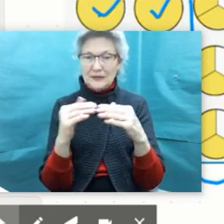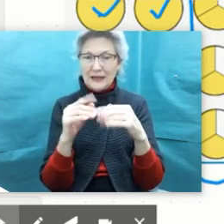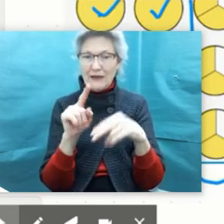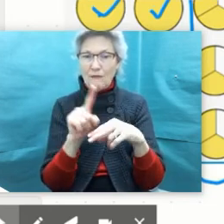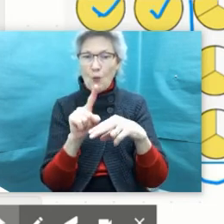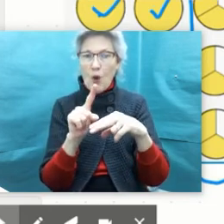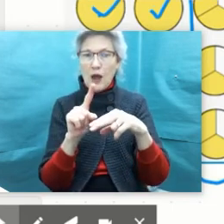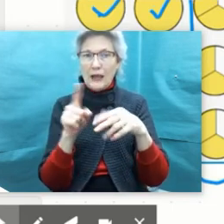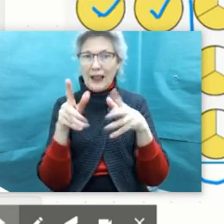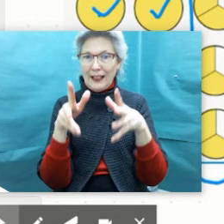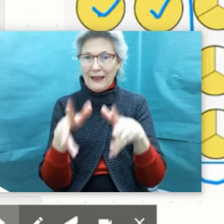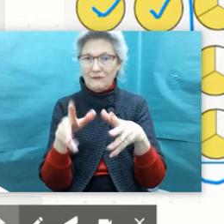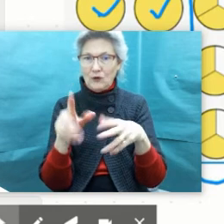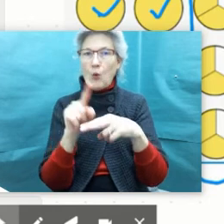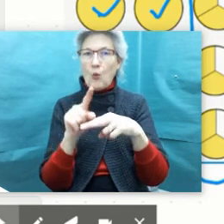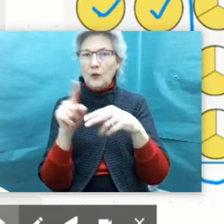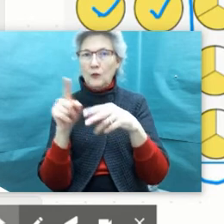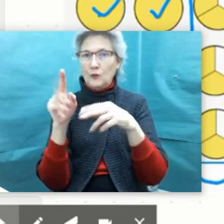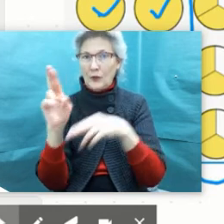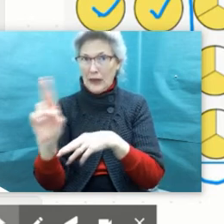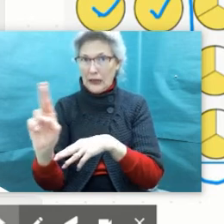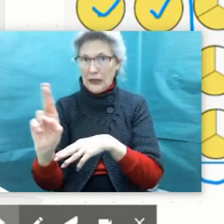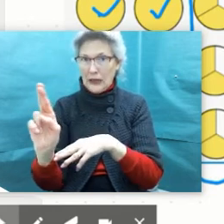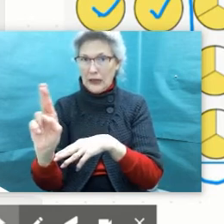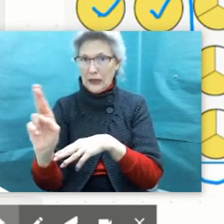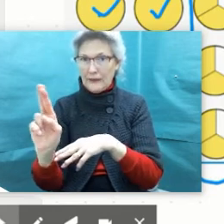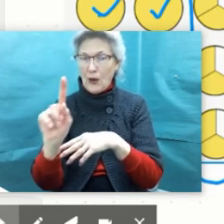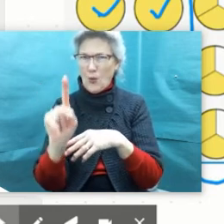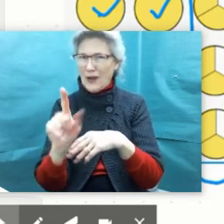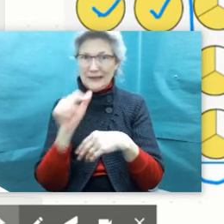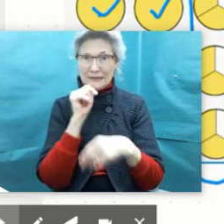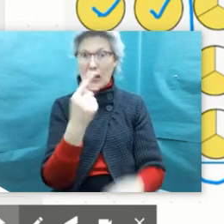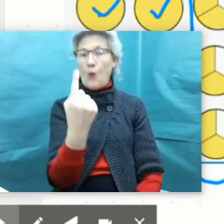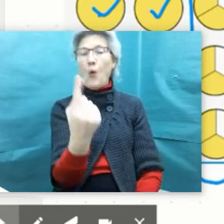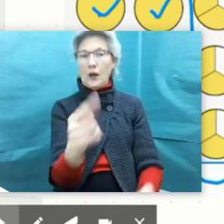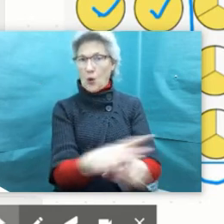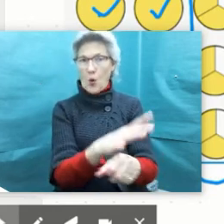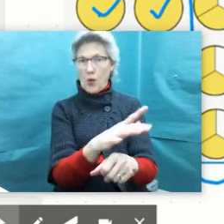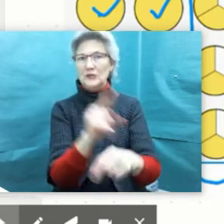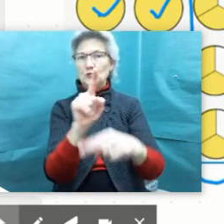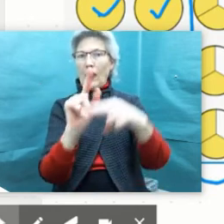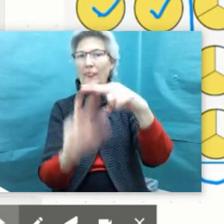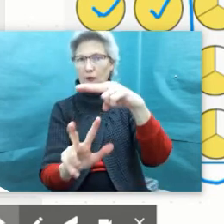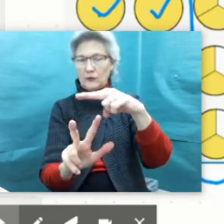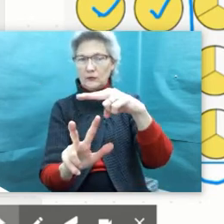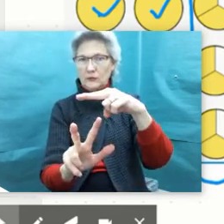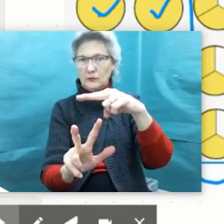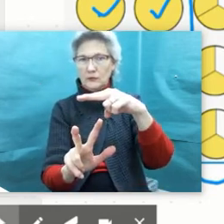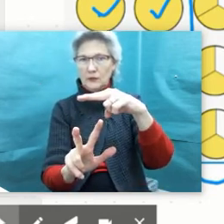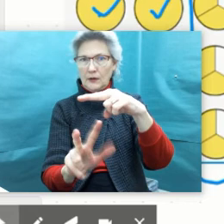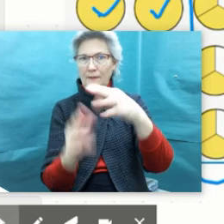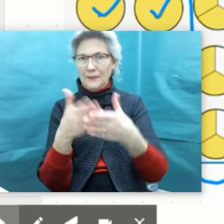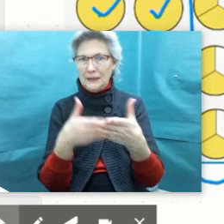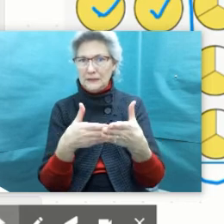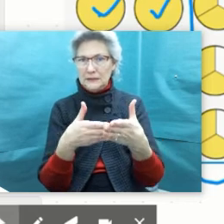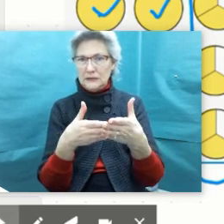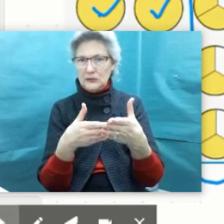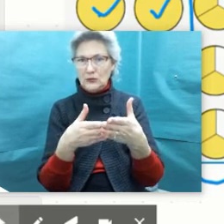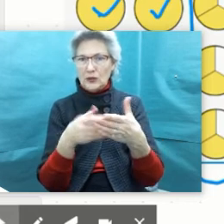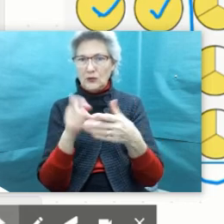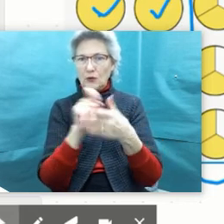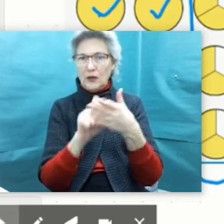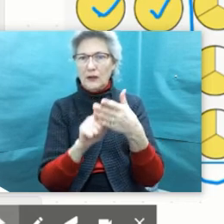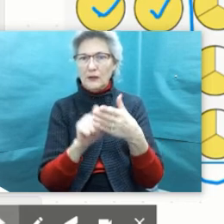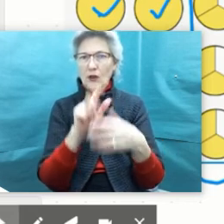have one left over or one remaining. Well, that one isn't one. It's really 1/3 piece. So I can write it like